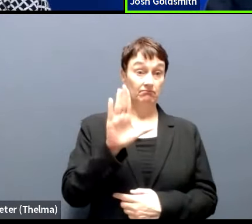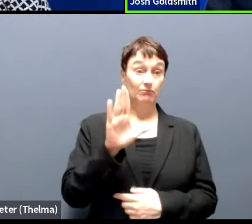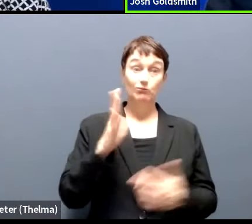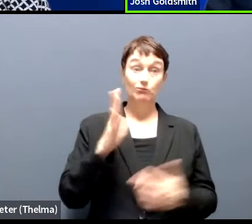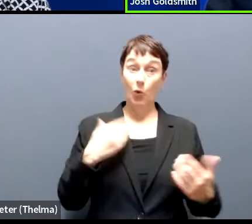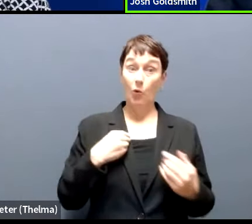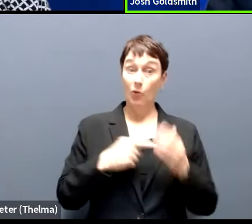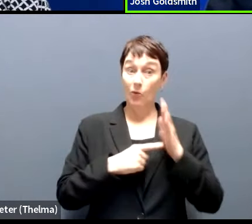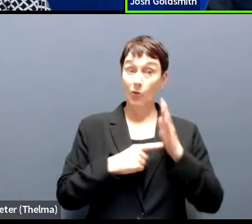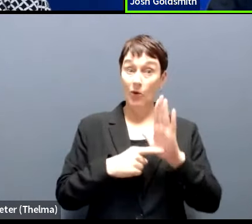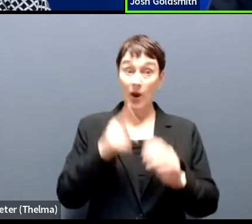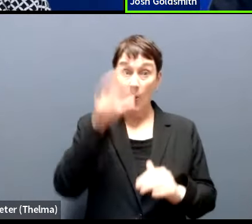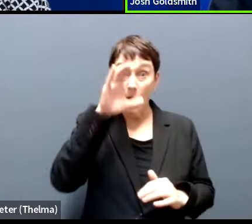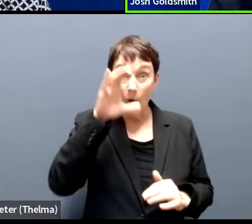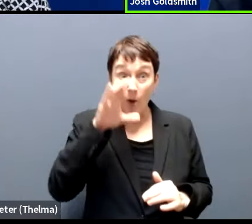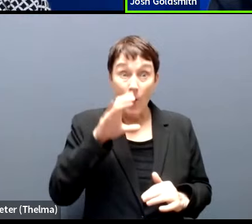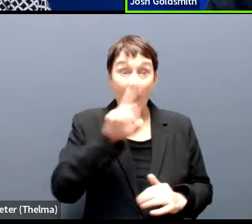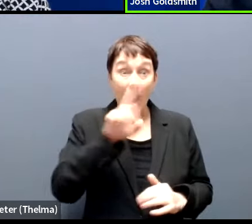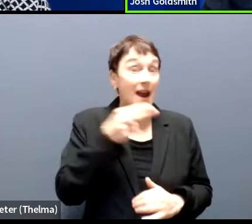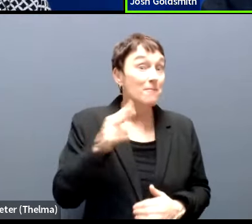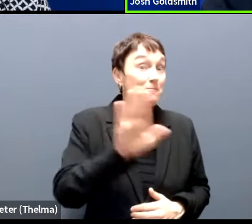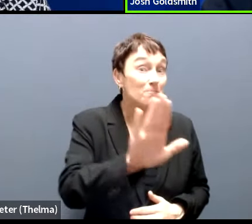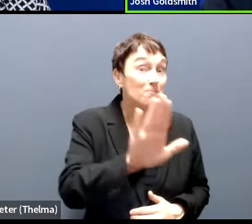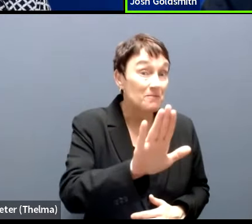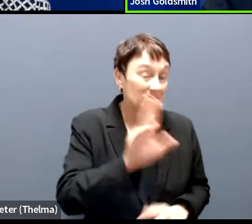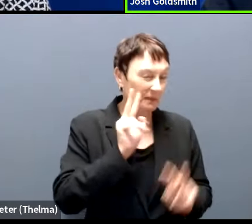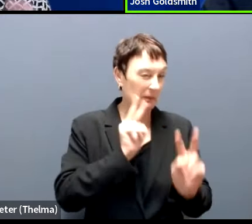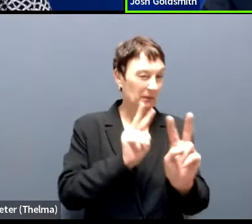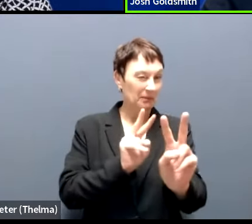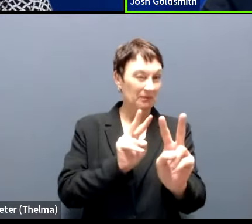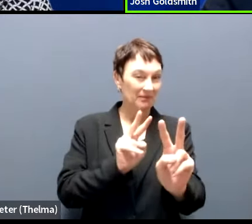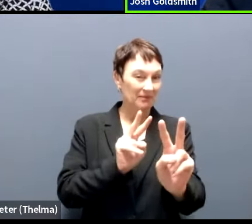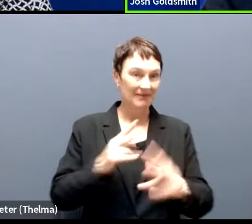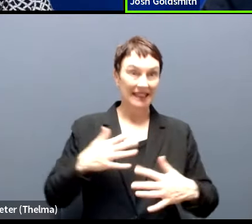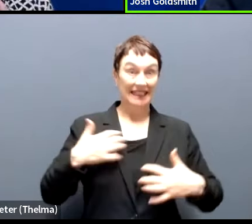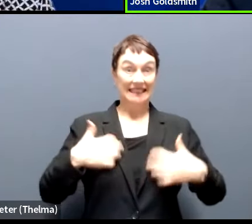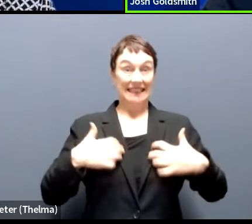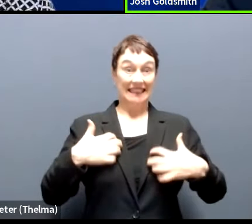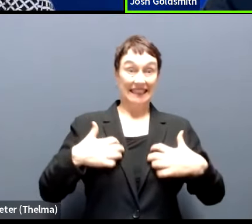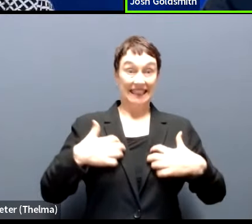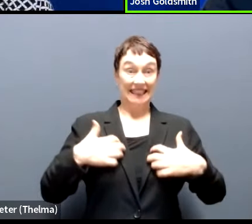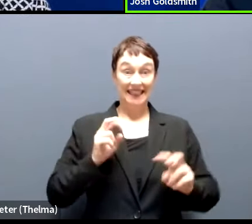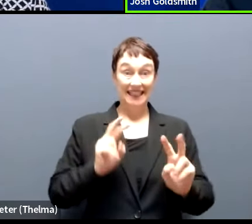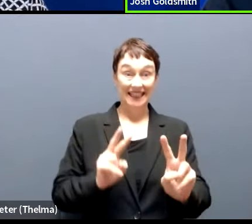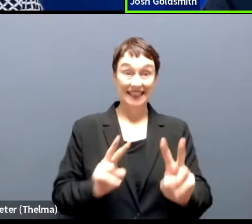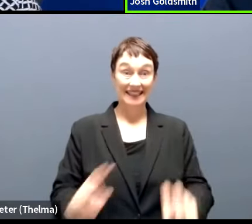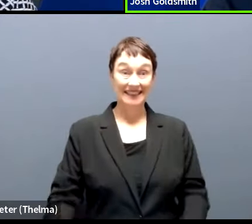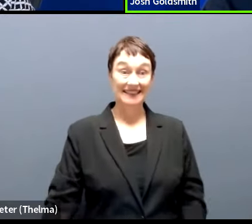to look for your names. I am super excited. Here they are.